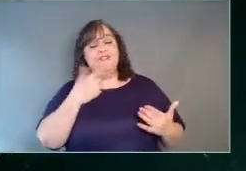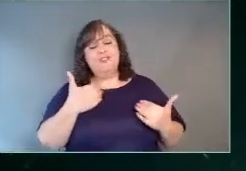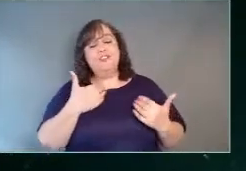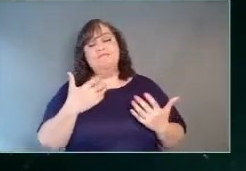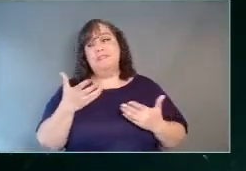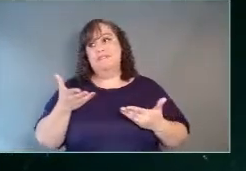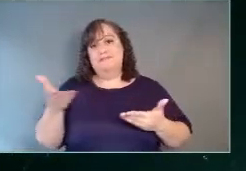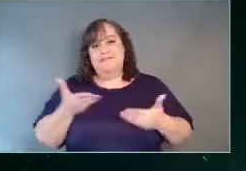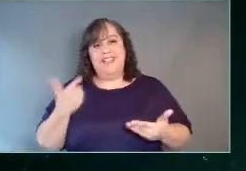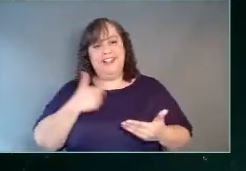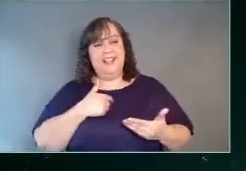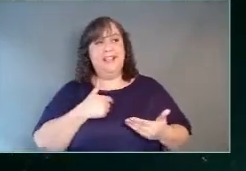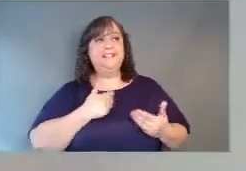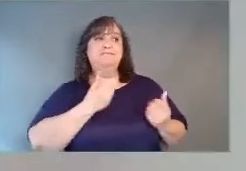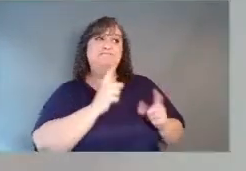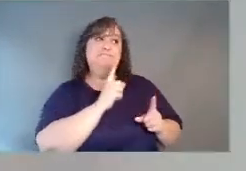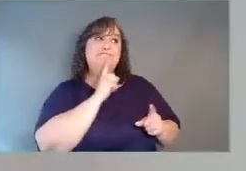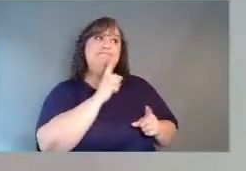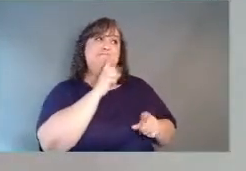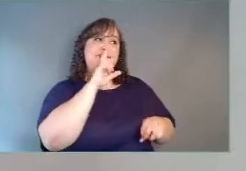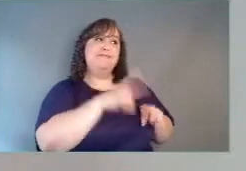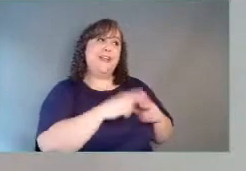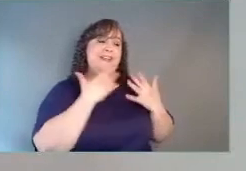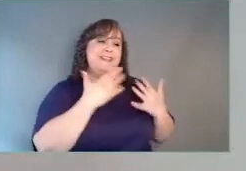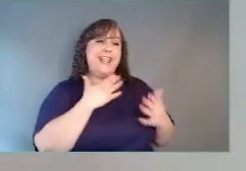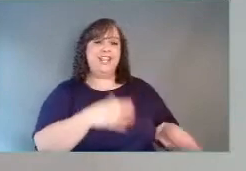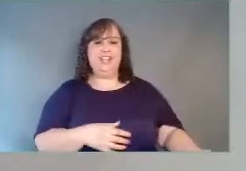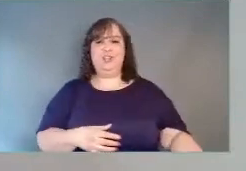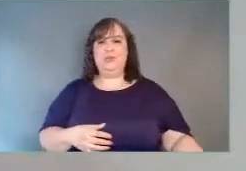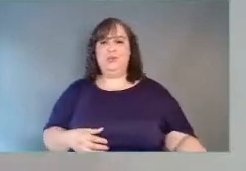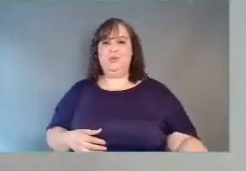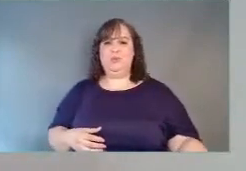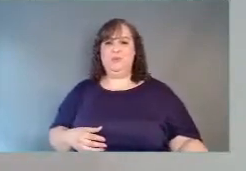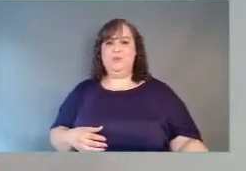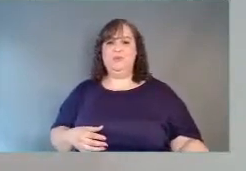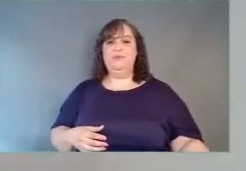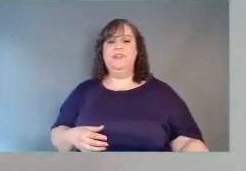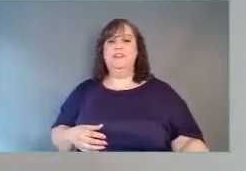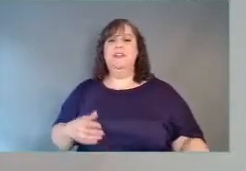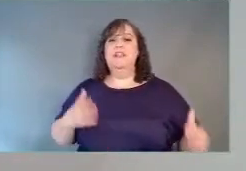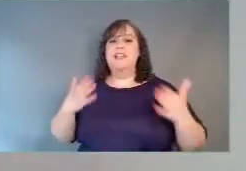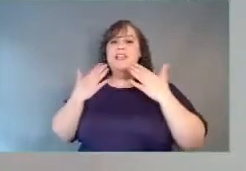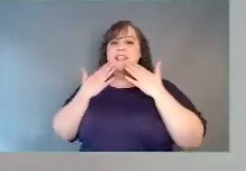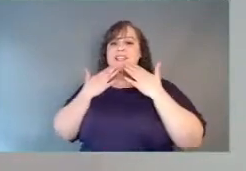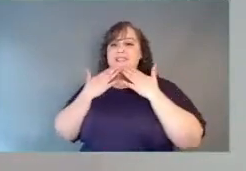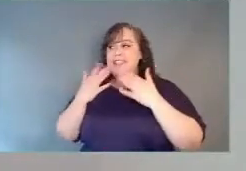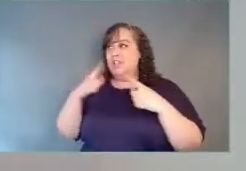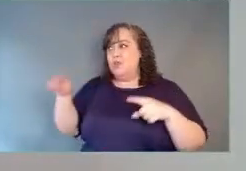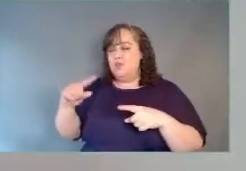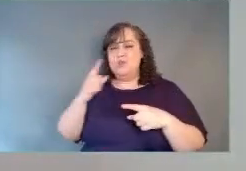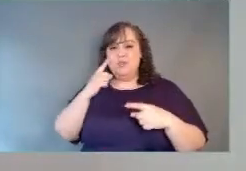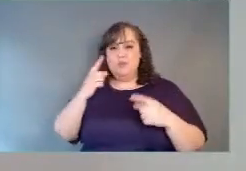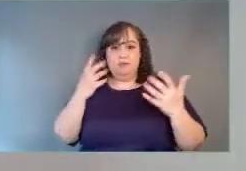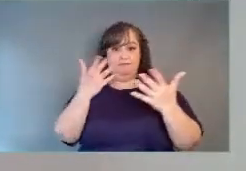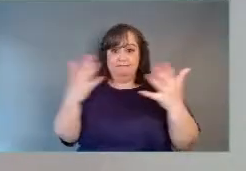Thank you. Thank you. And thank you all for joining us from home. To keep